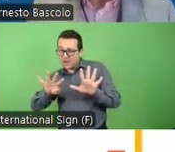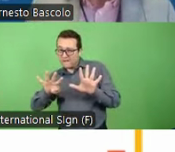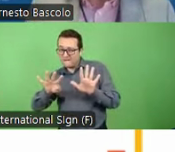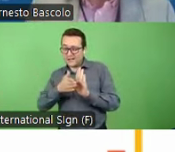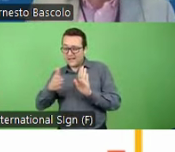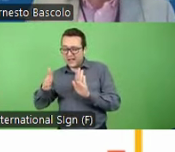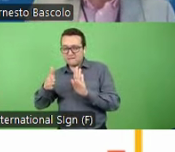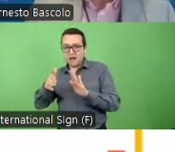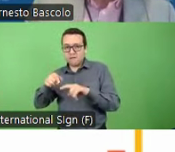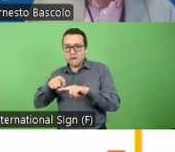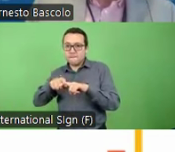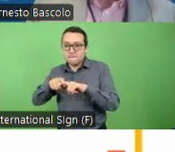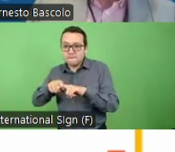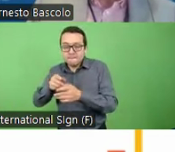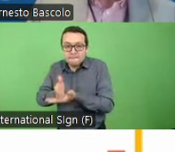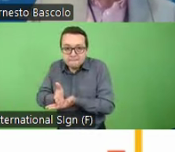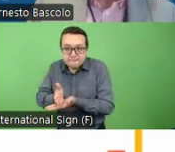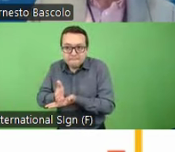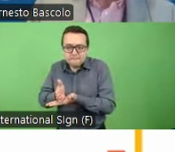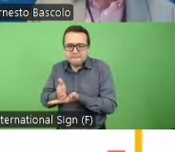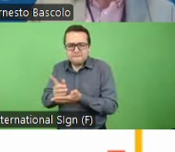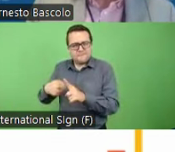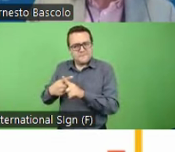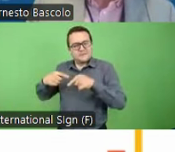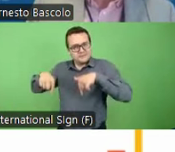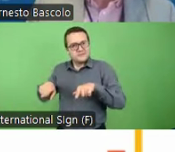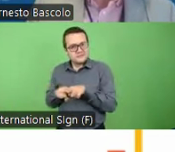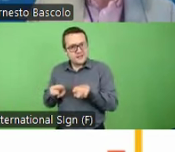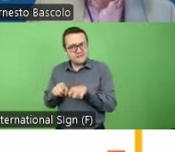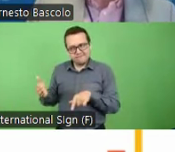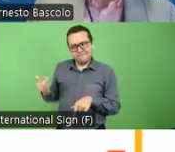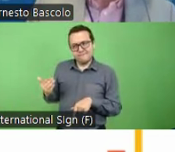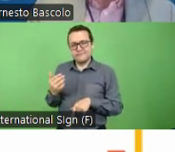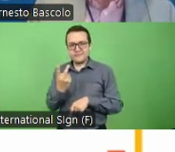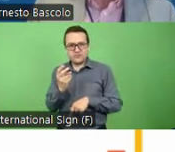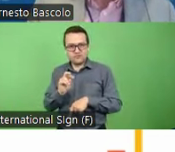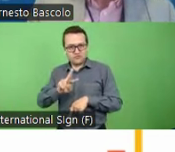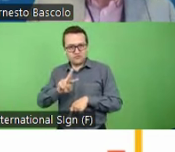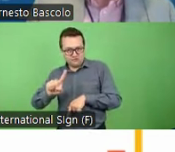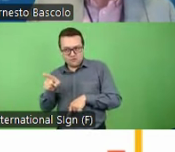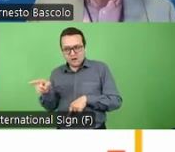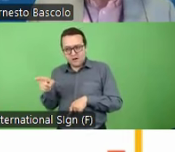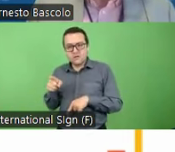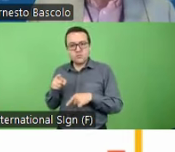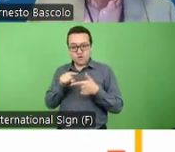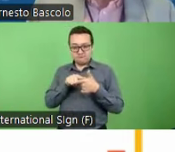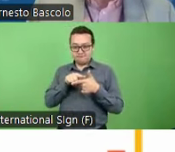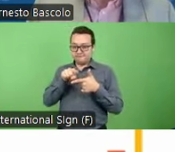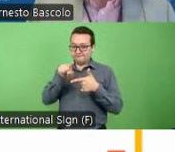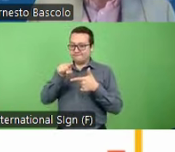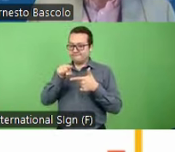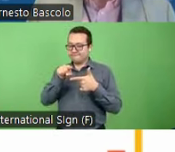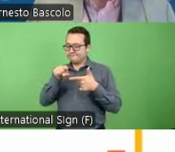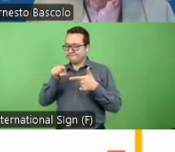of the year incluso del 2019. 2021 It was hemos stuck, and even the year encontrado 2021, incluso cierta we've caída, found a certain desafíos fall que in son